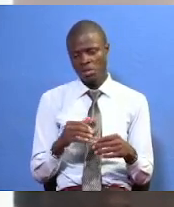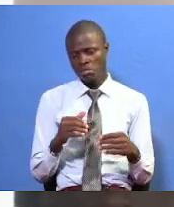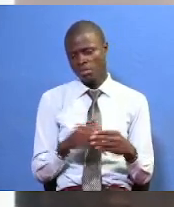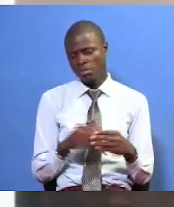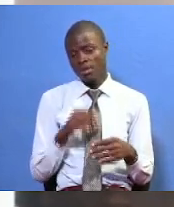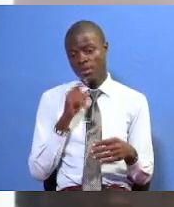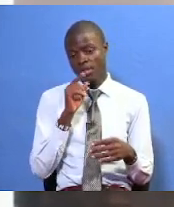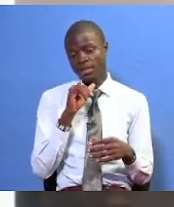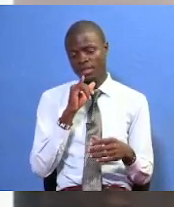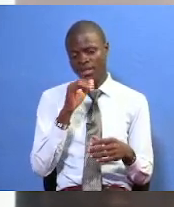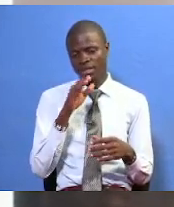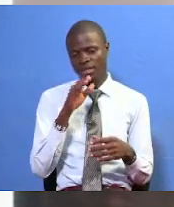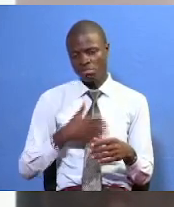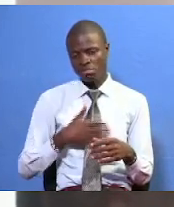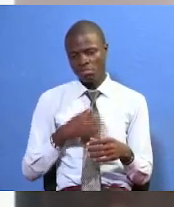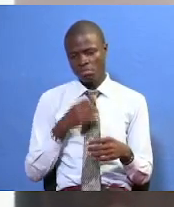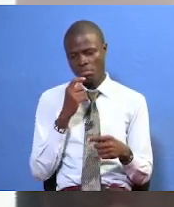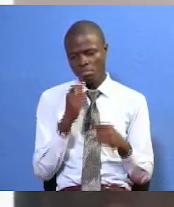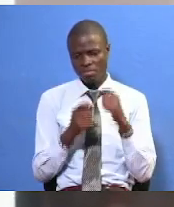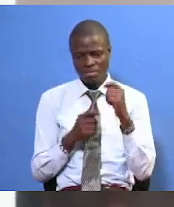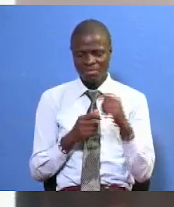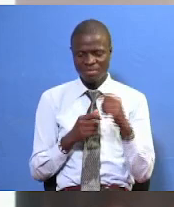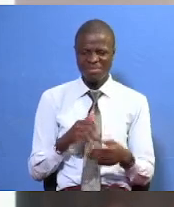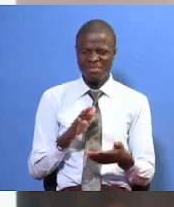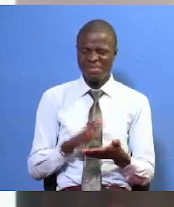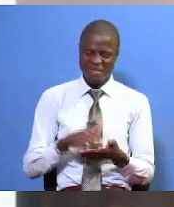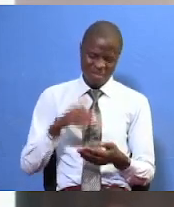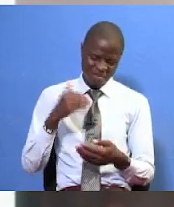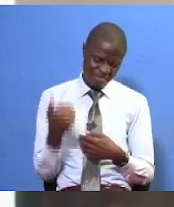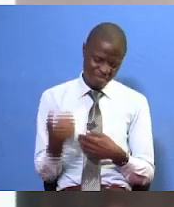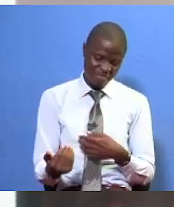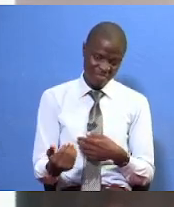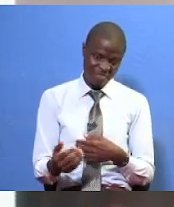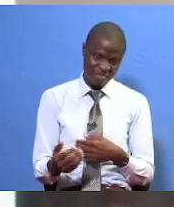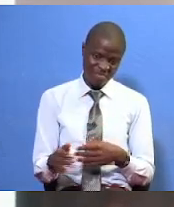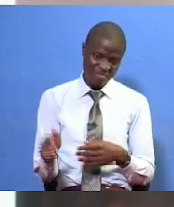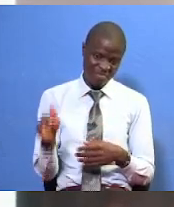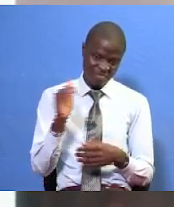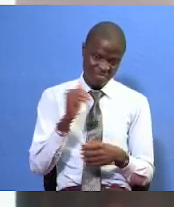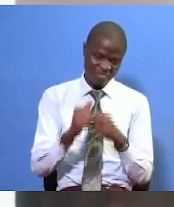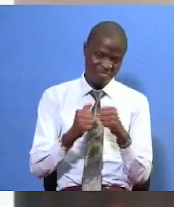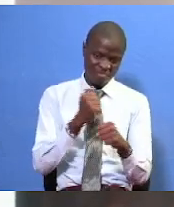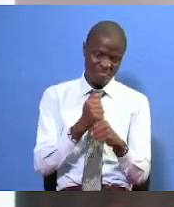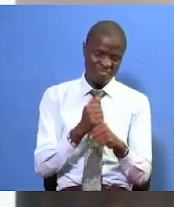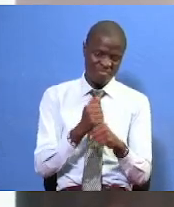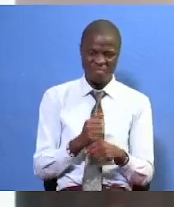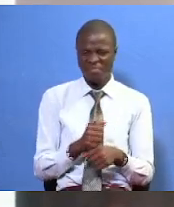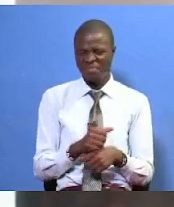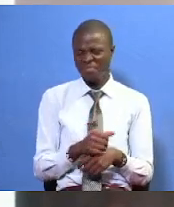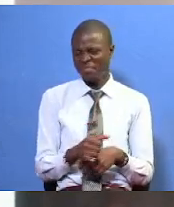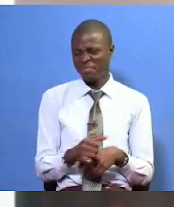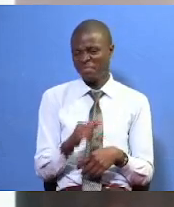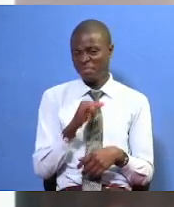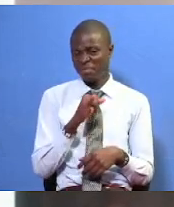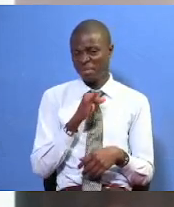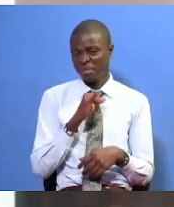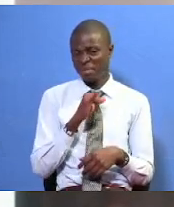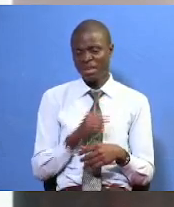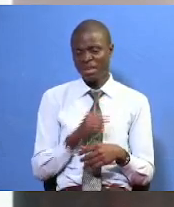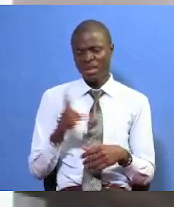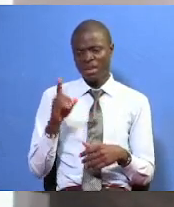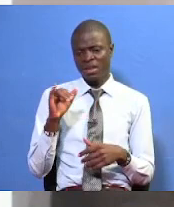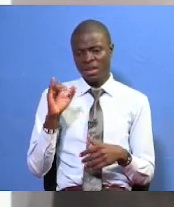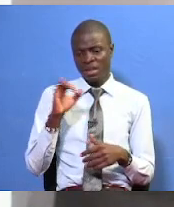my story. At a very young age, I was enchanted by such sports icons as Diego